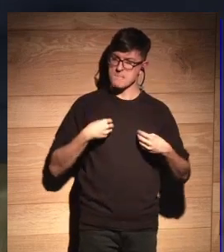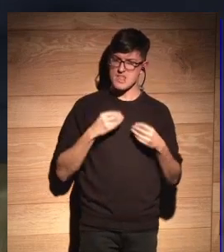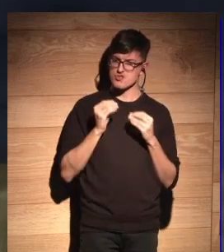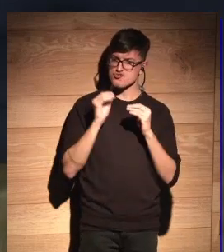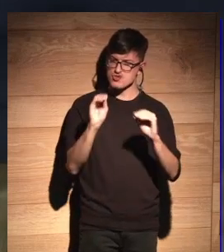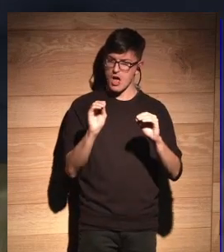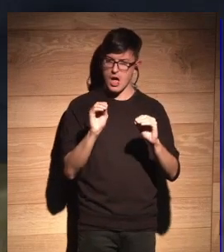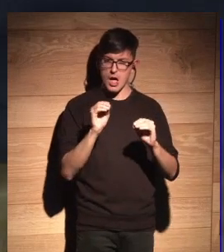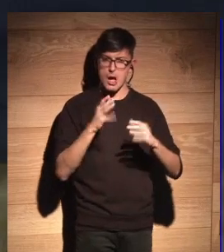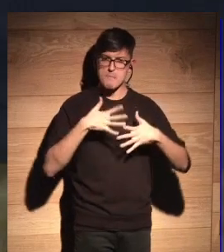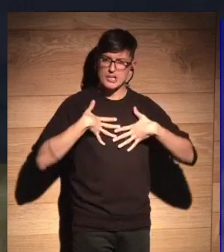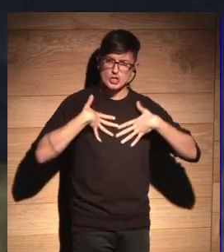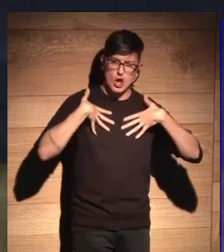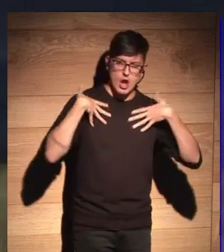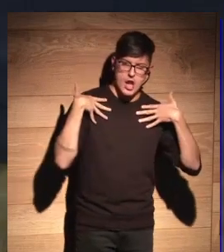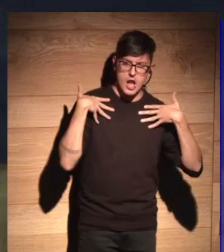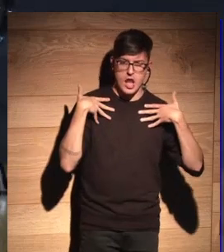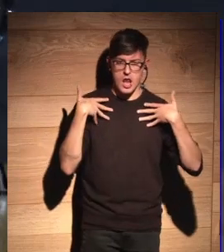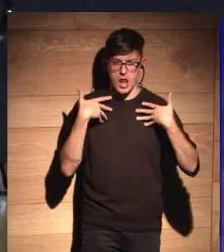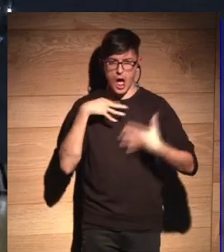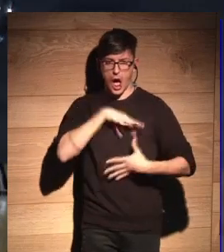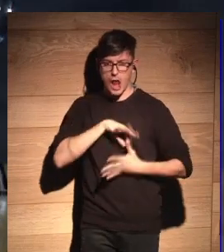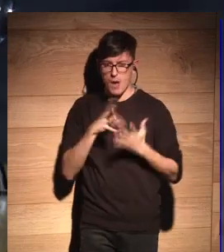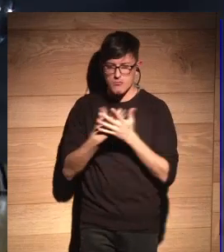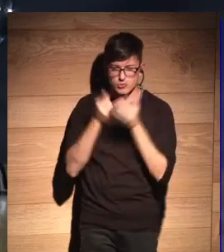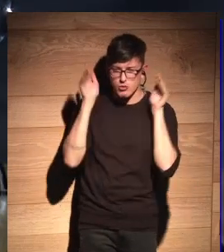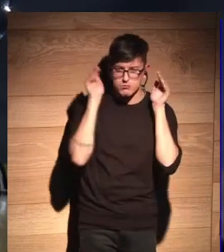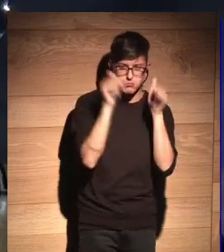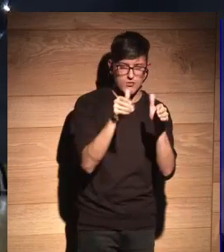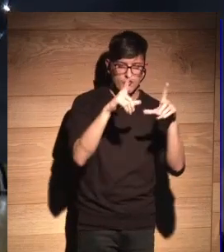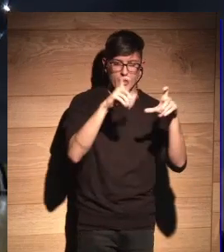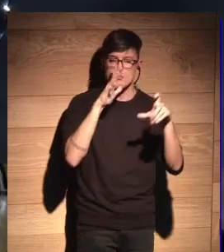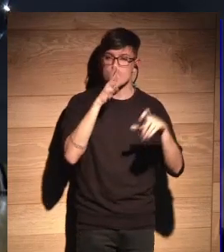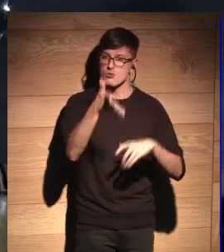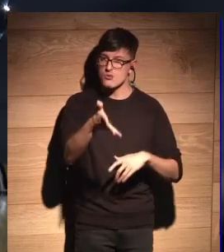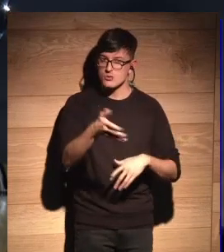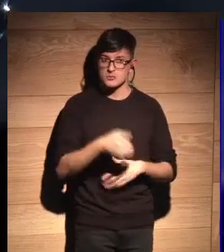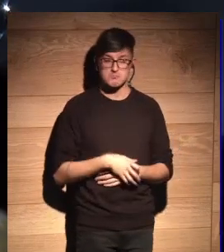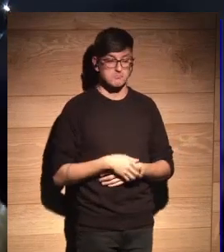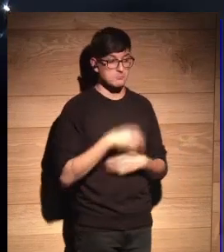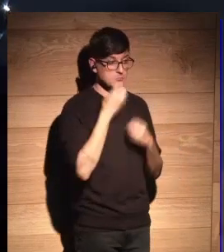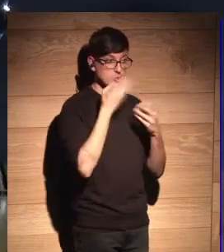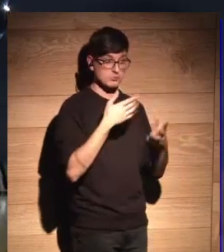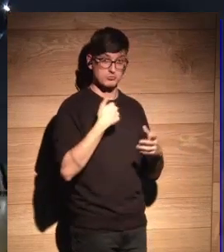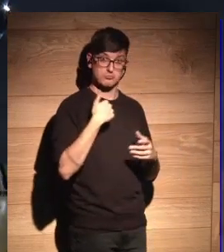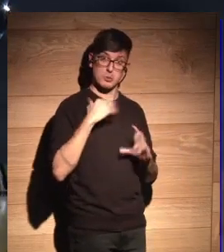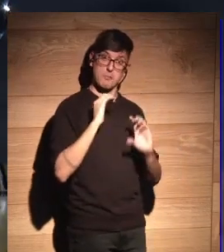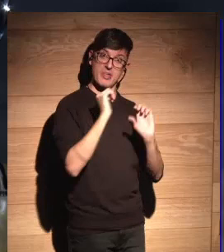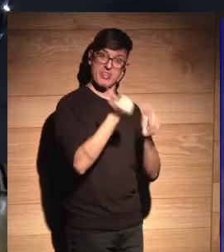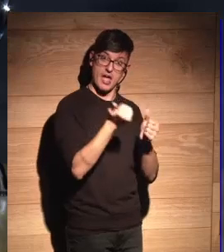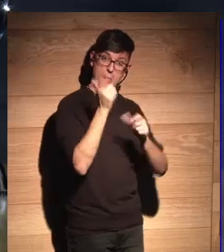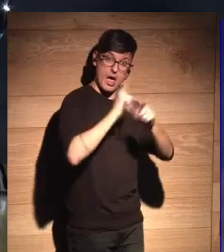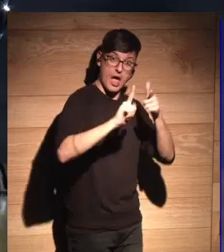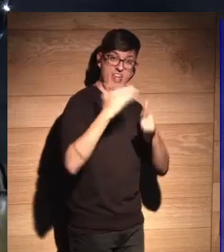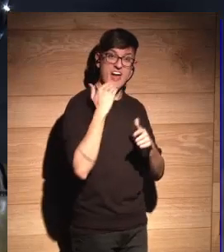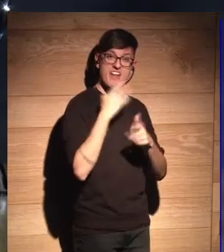for photography? Why? Well, I started traveling when I was 19. I actually lived in Europe